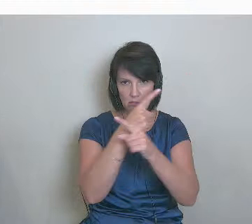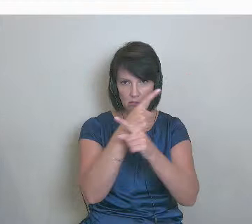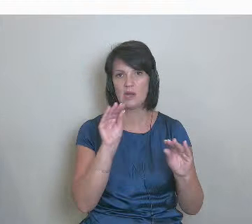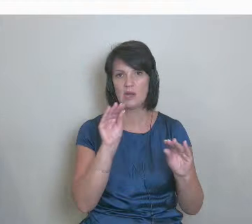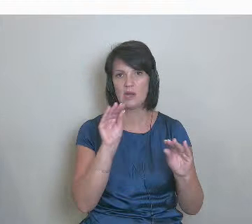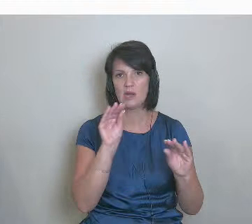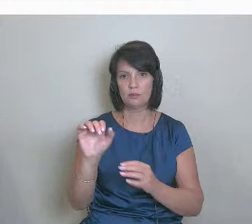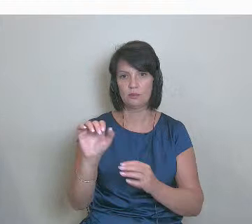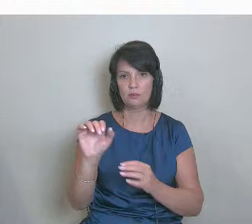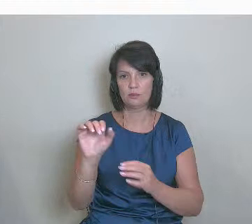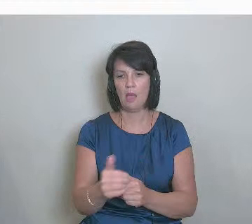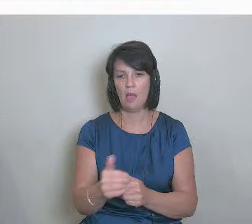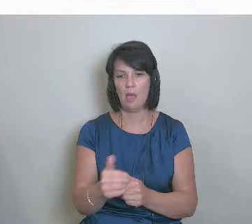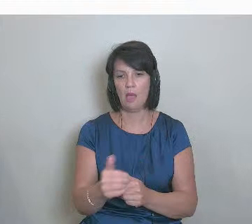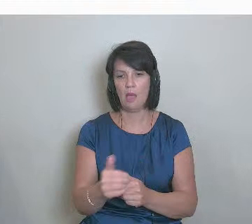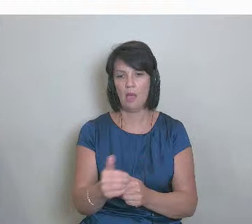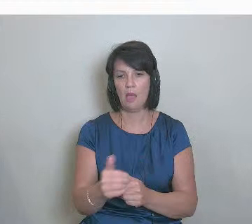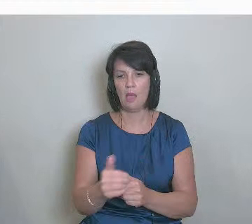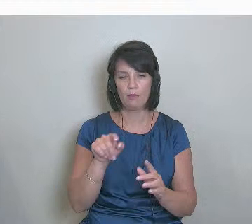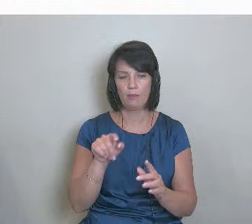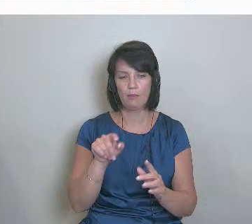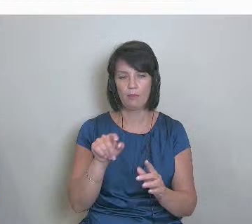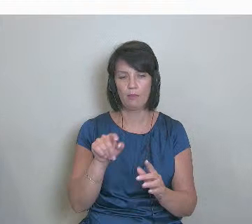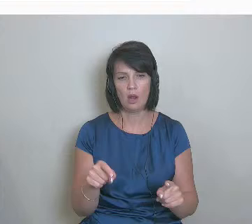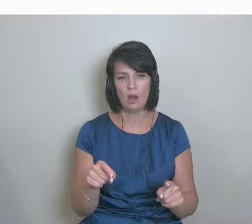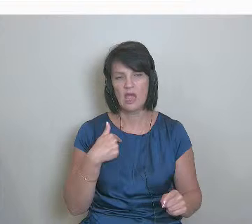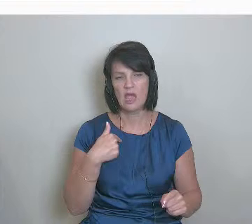provide the places to